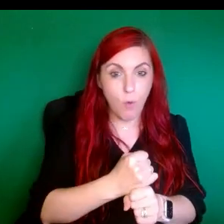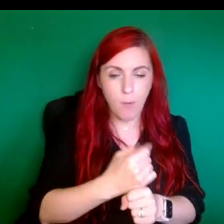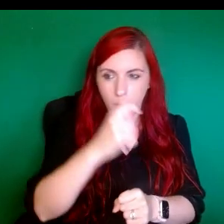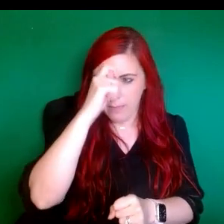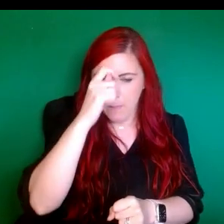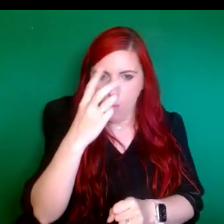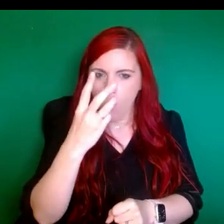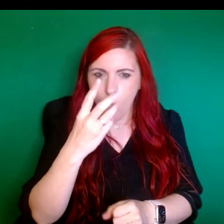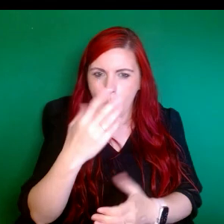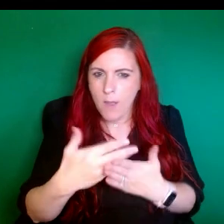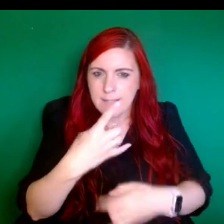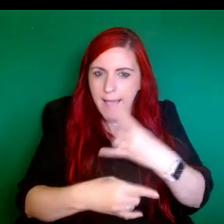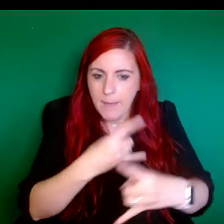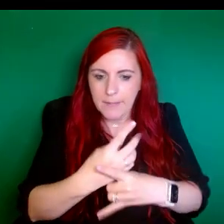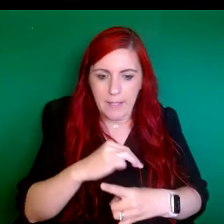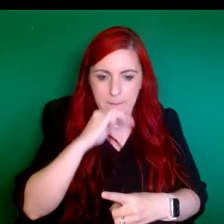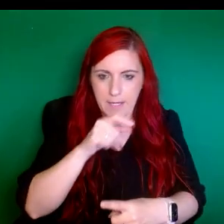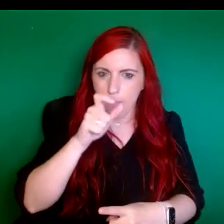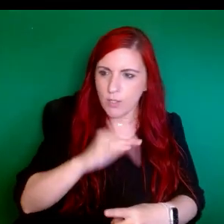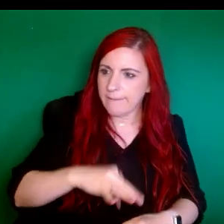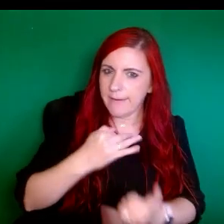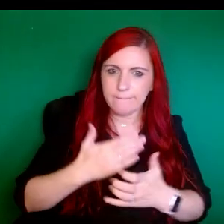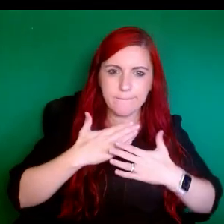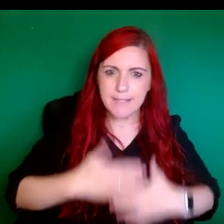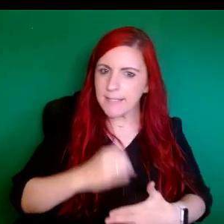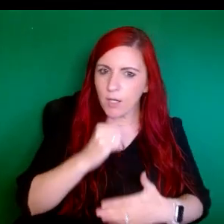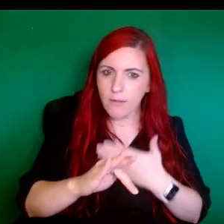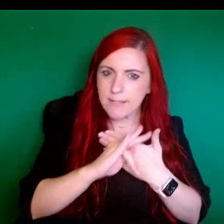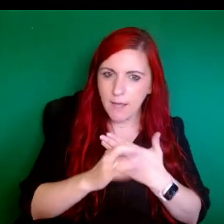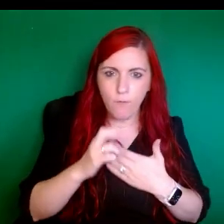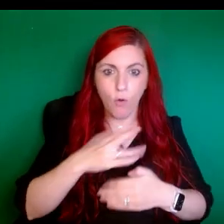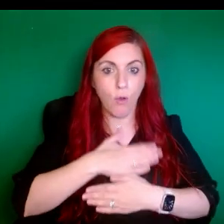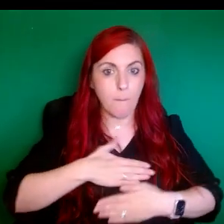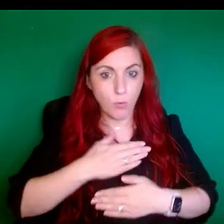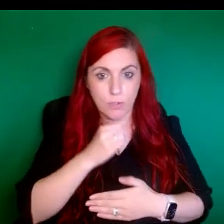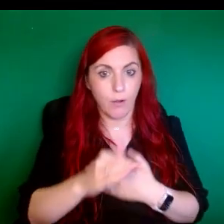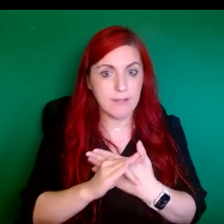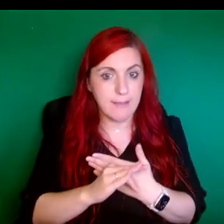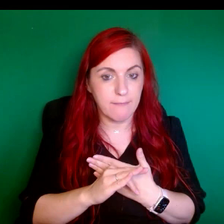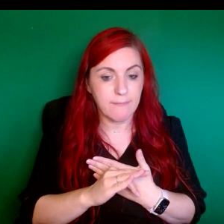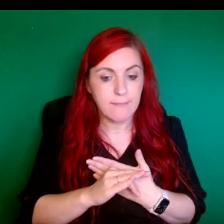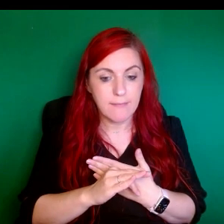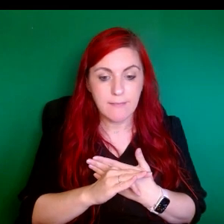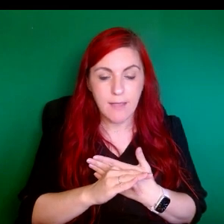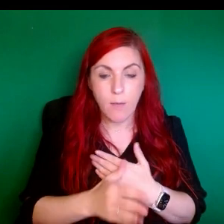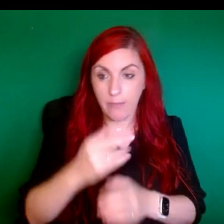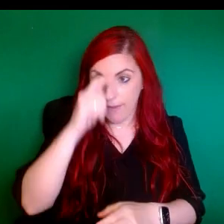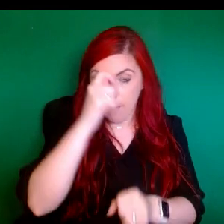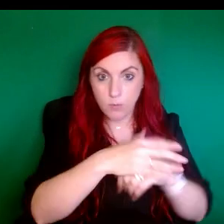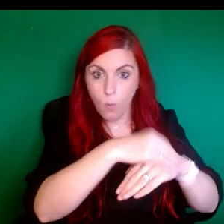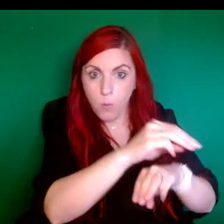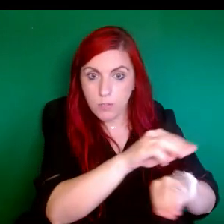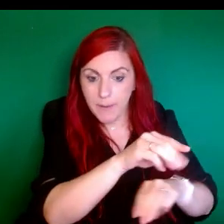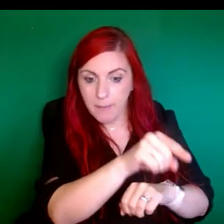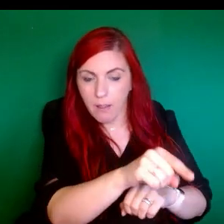think about trauma, we think about what is it that is happening that makes somebody feel physically unsafe or emotionally